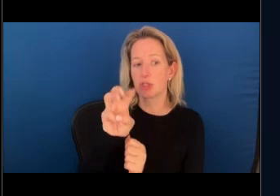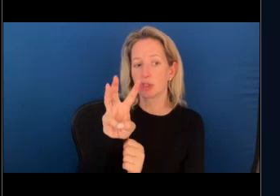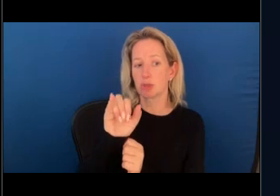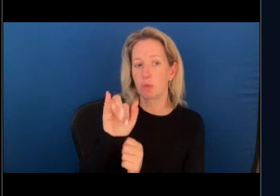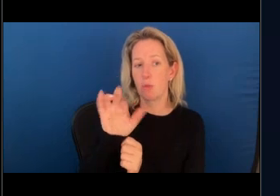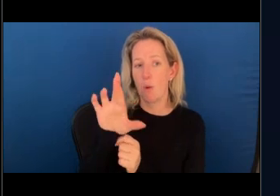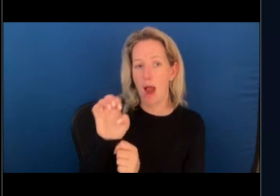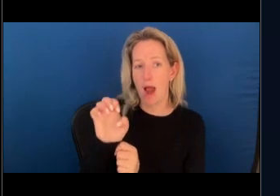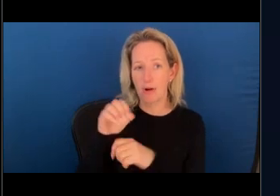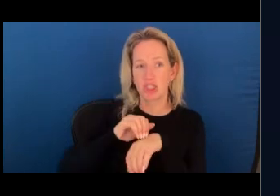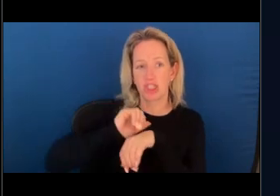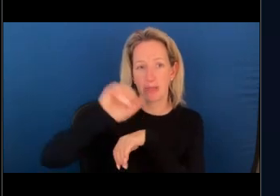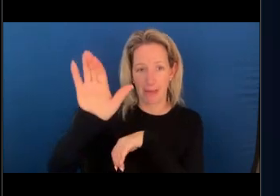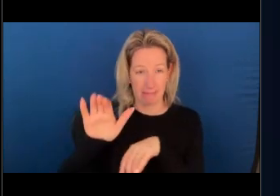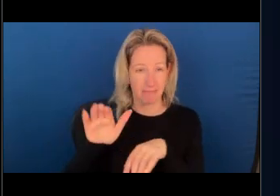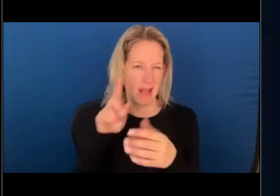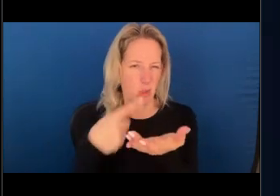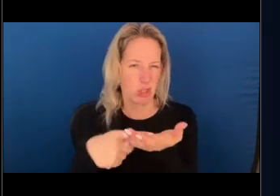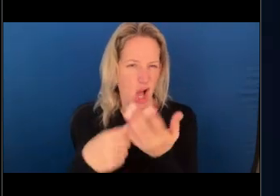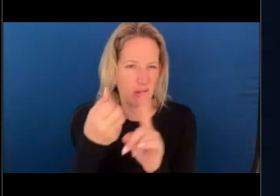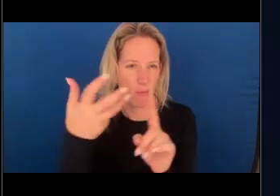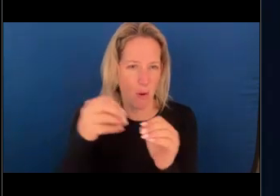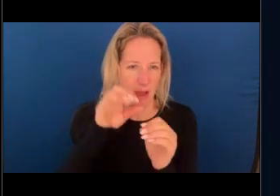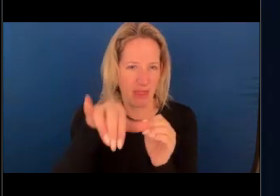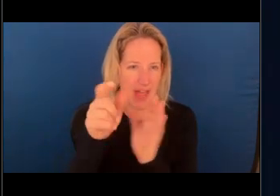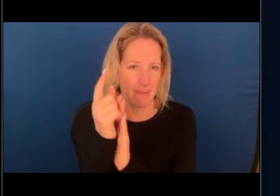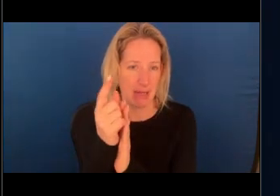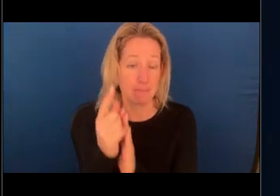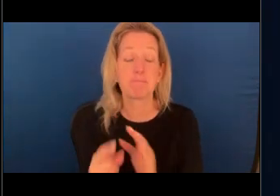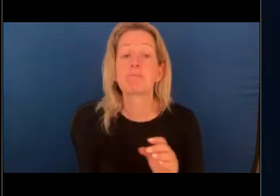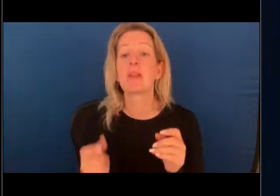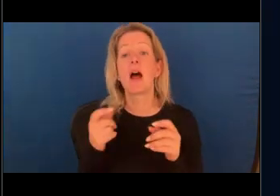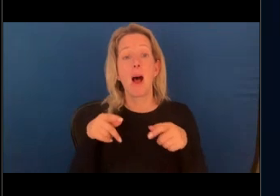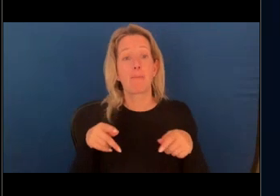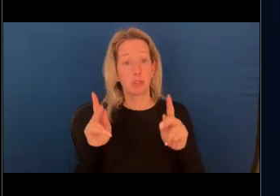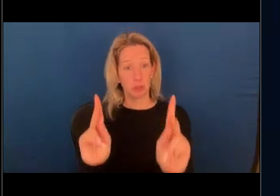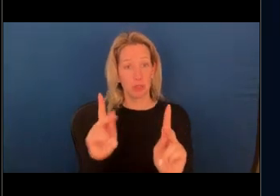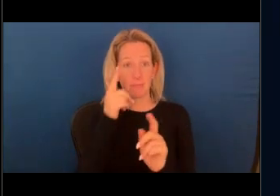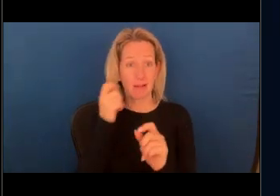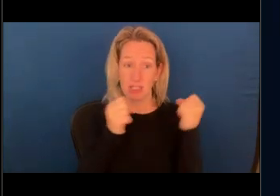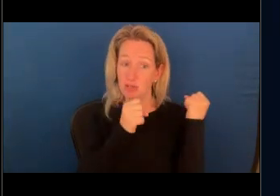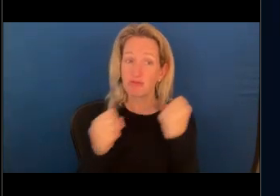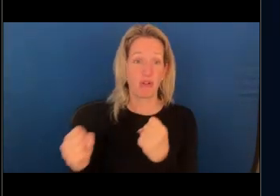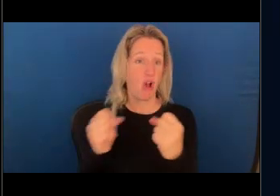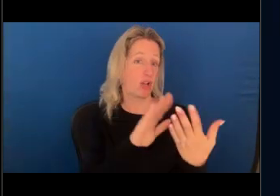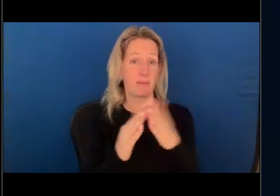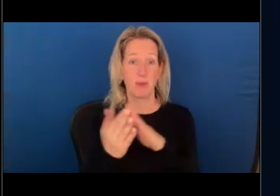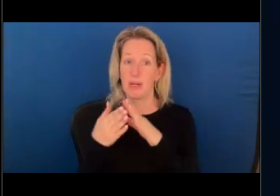about in a minute. And there's also the opportunity, because of this strong community leadership, for family management